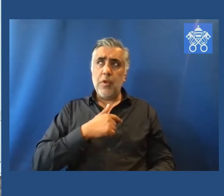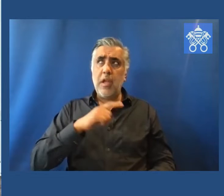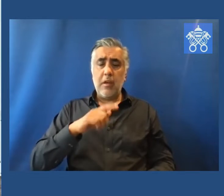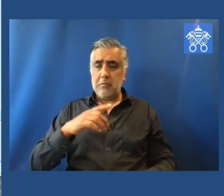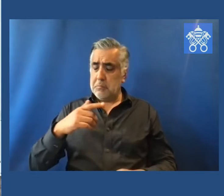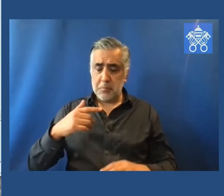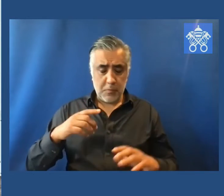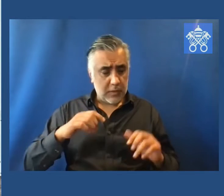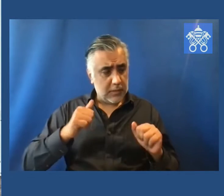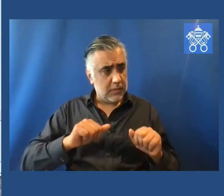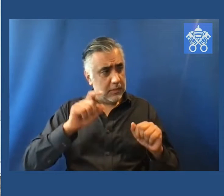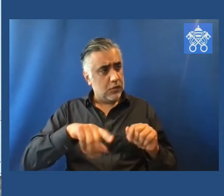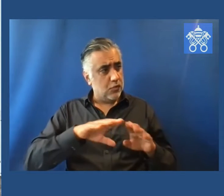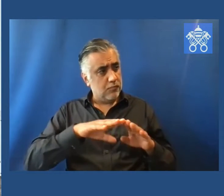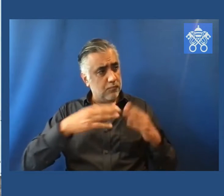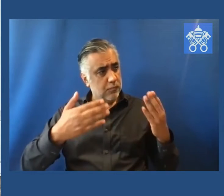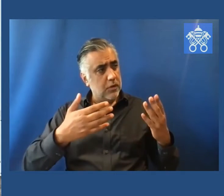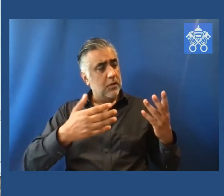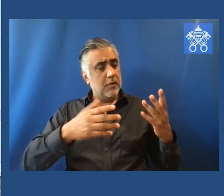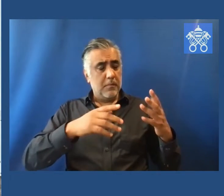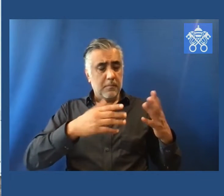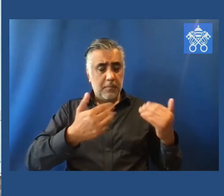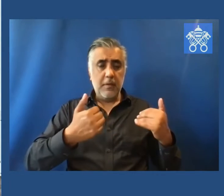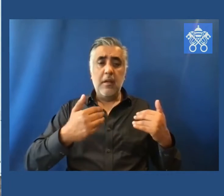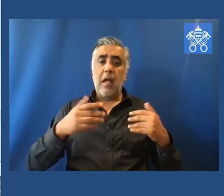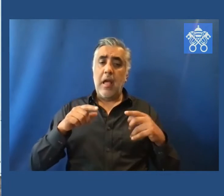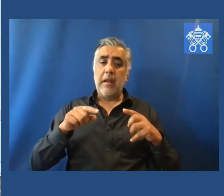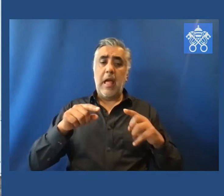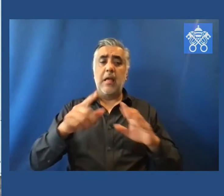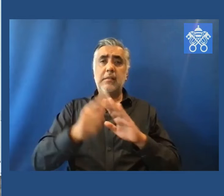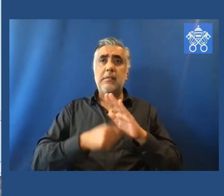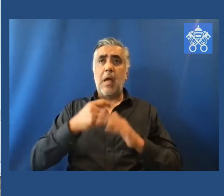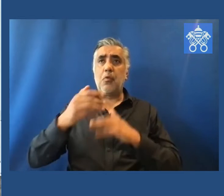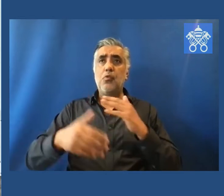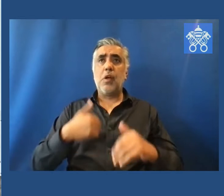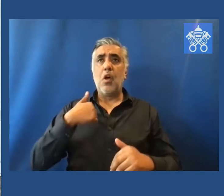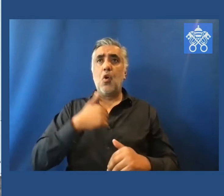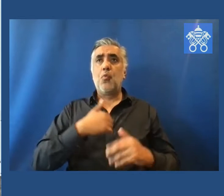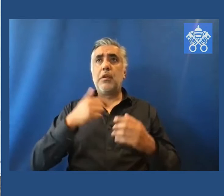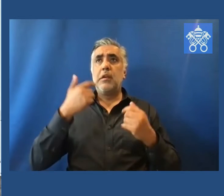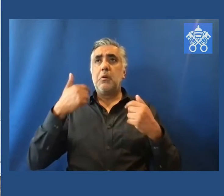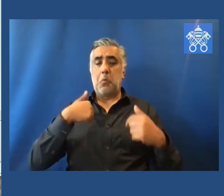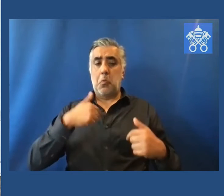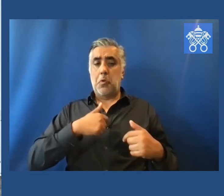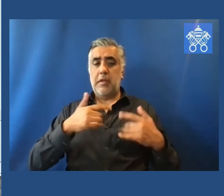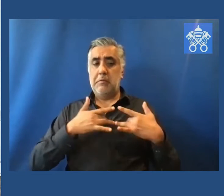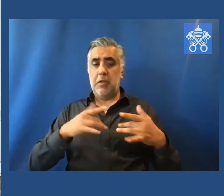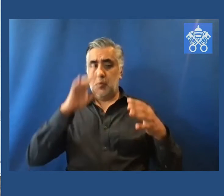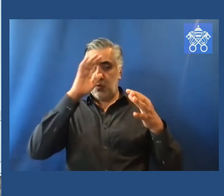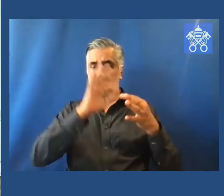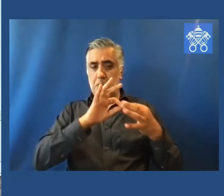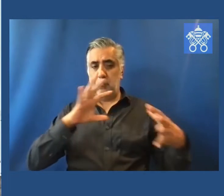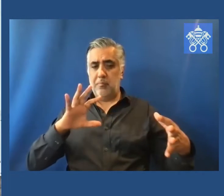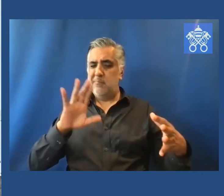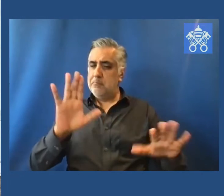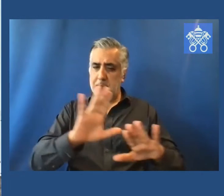right in this moment, we all give everything we have to welcome people who are fleeing. But then as time goes on, we gradually